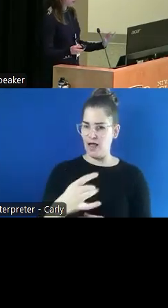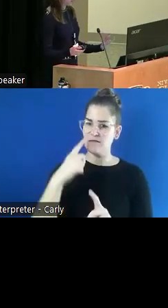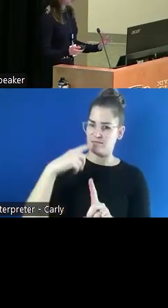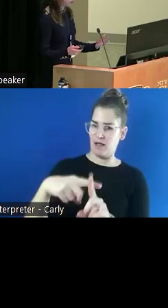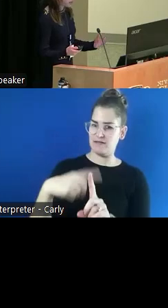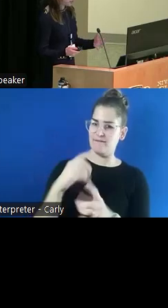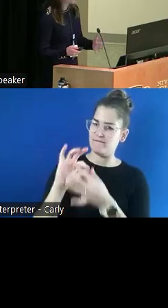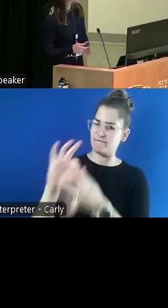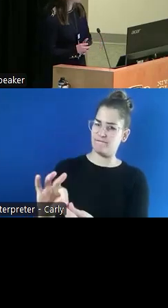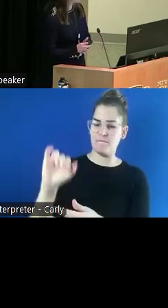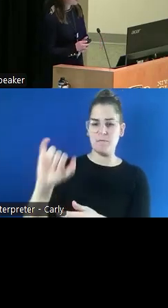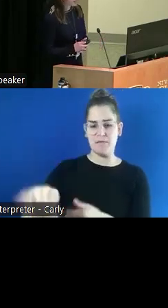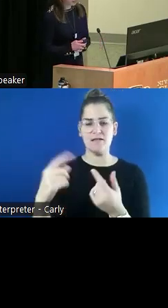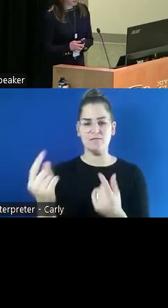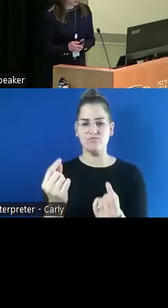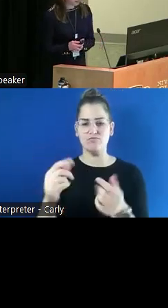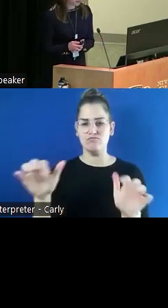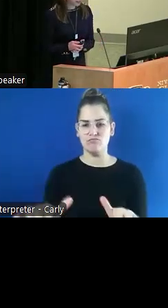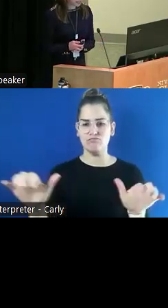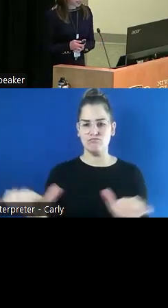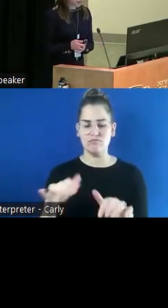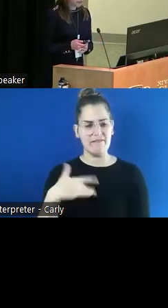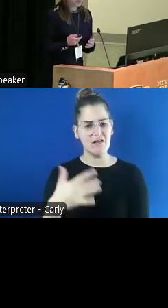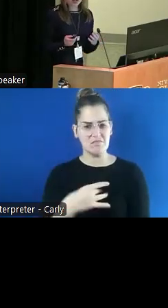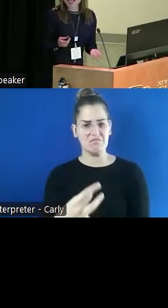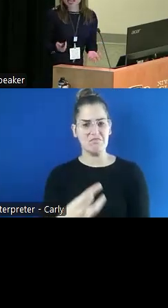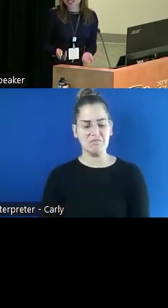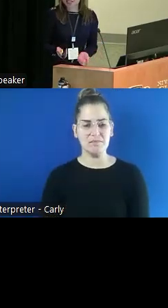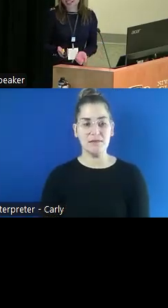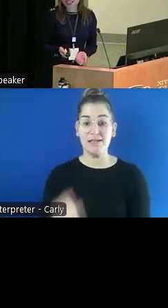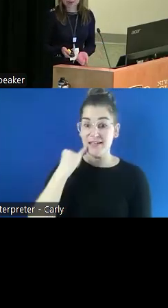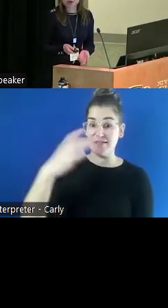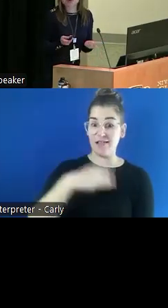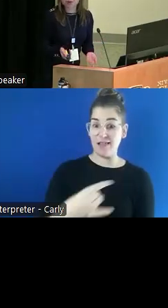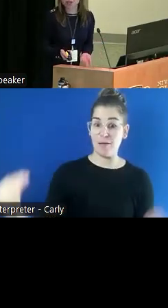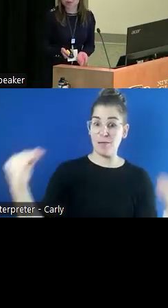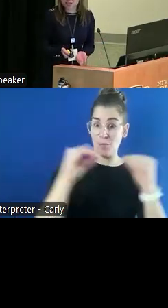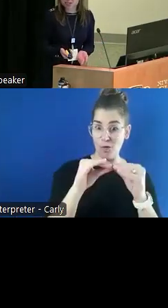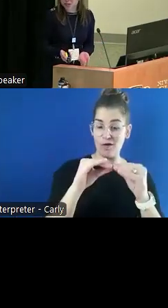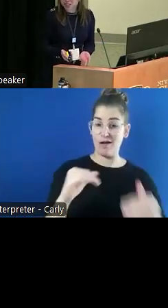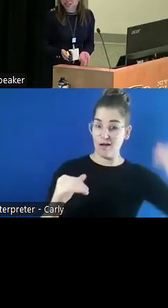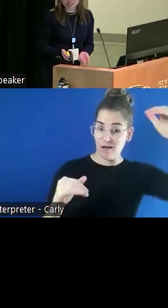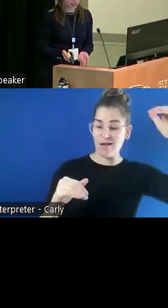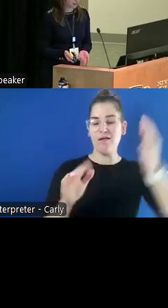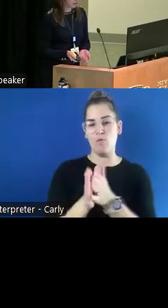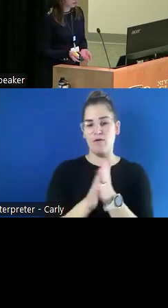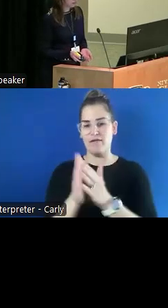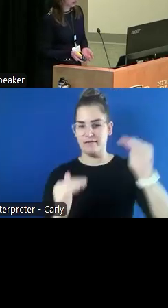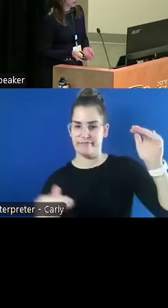we feel during a certain activity. The more we like an activity, the more motivated we are to do it.